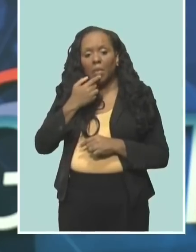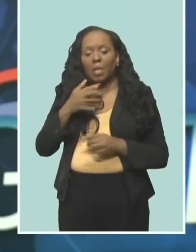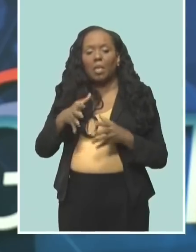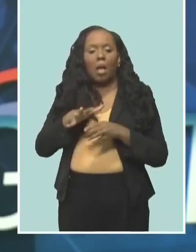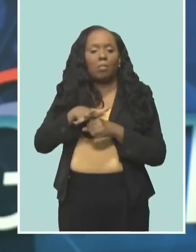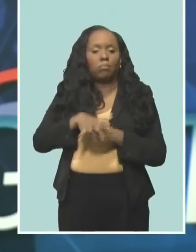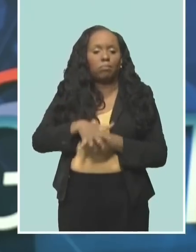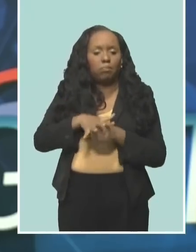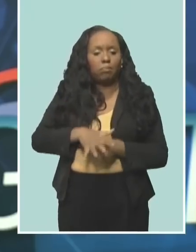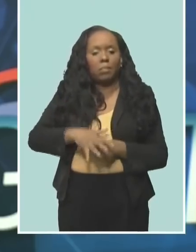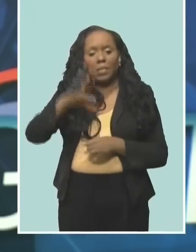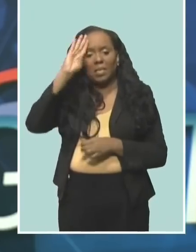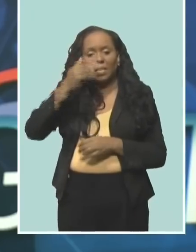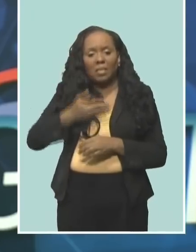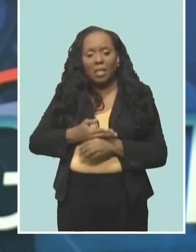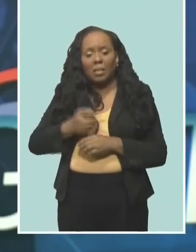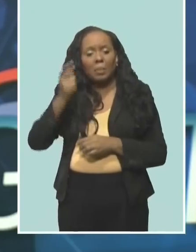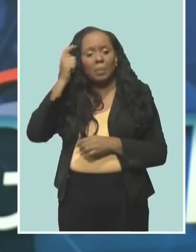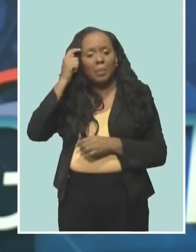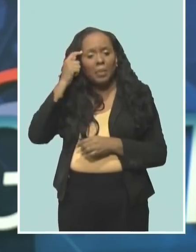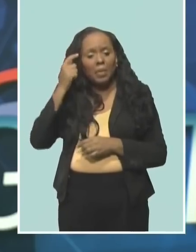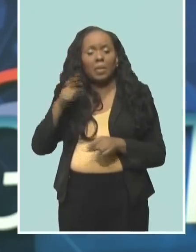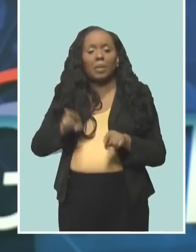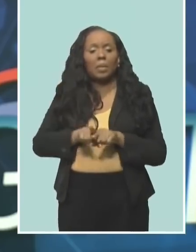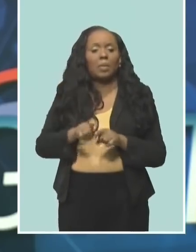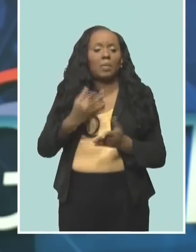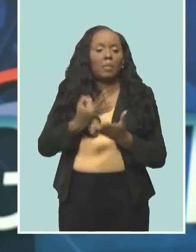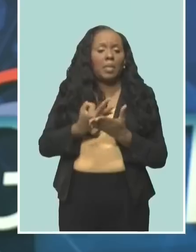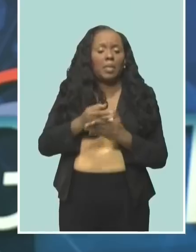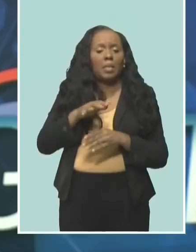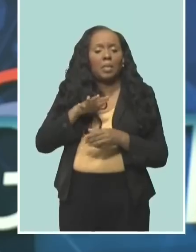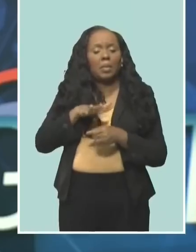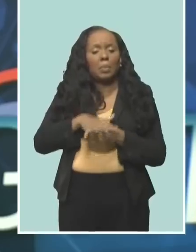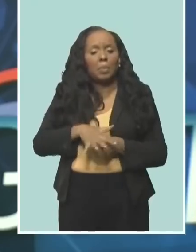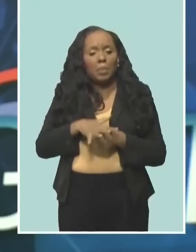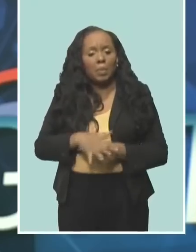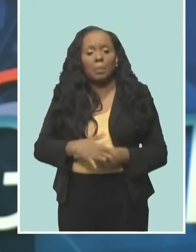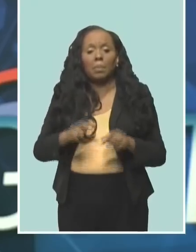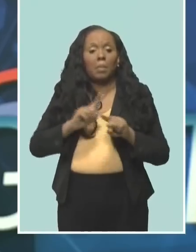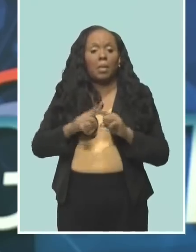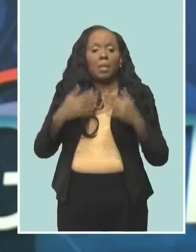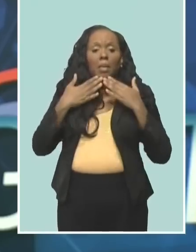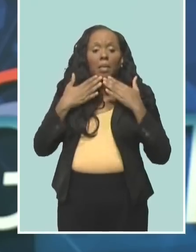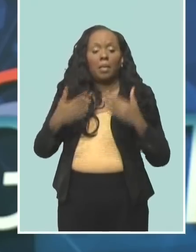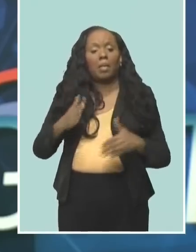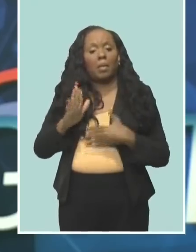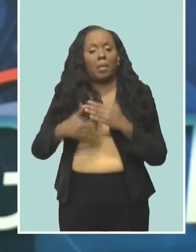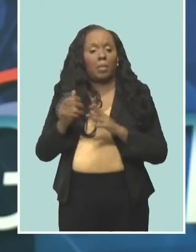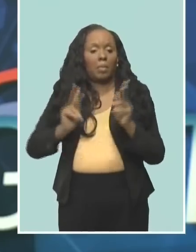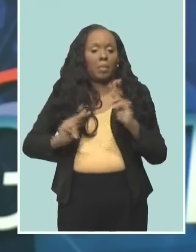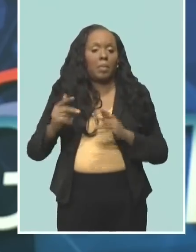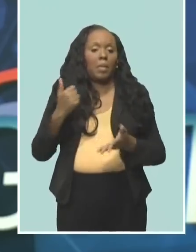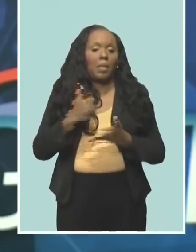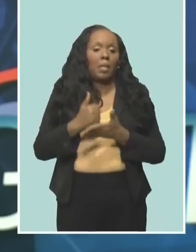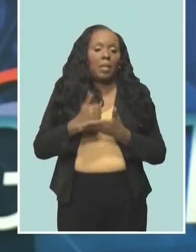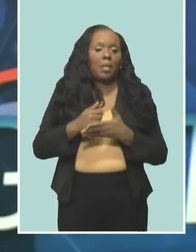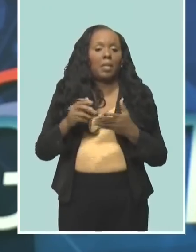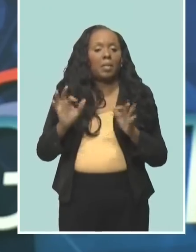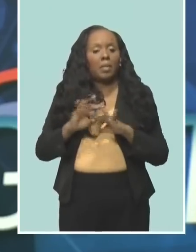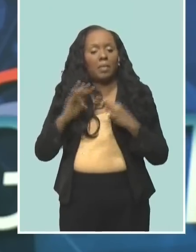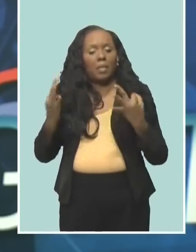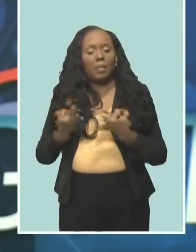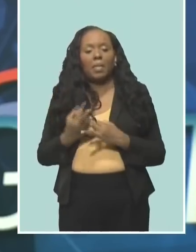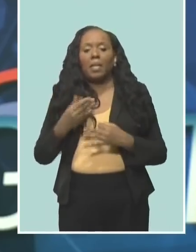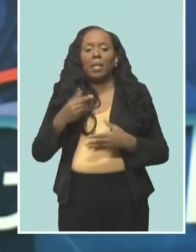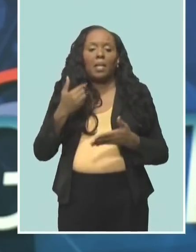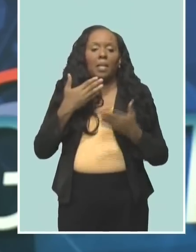the toll the incident has taken on her son mentally, as well as the financial strain. She's thanked all who assisted the family, as well as